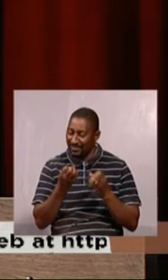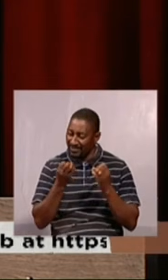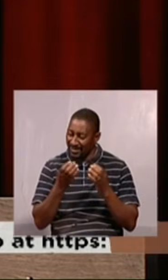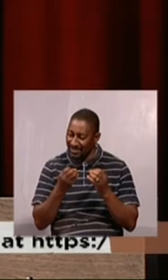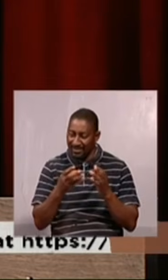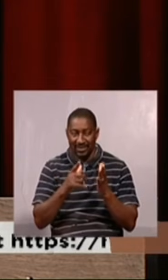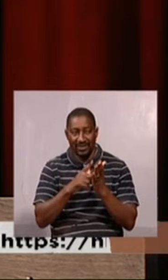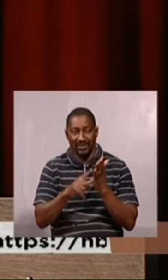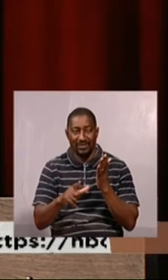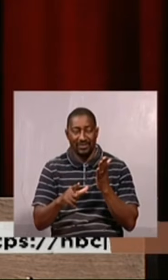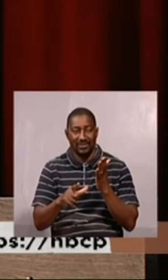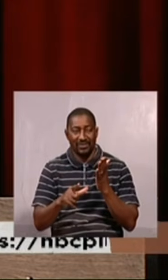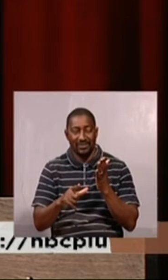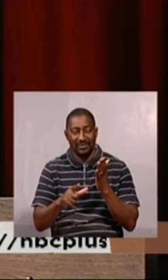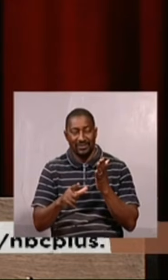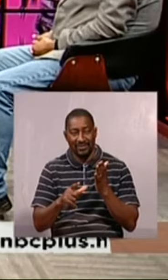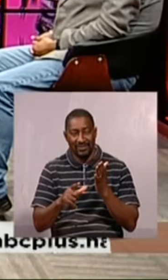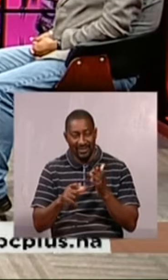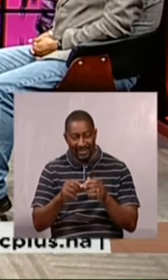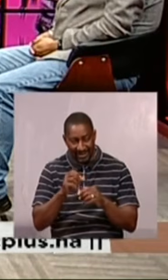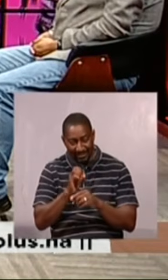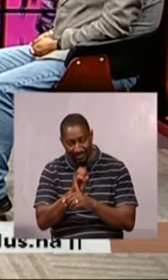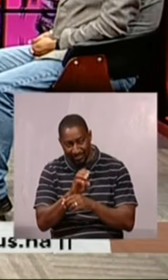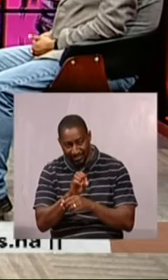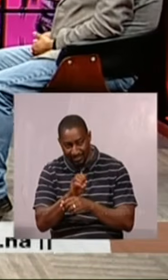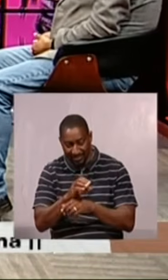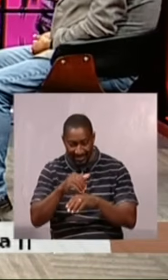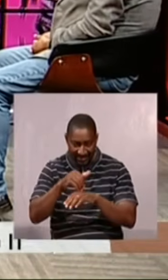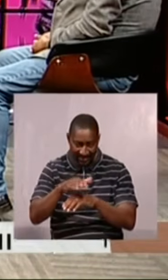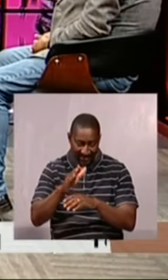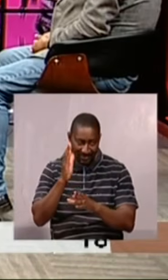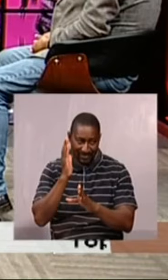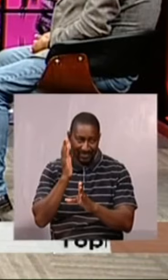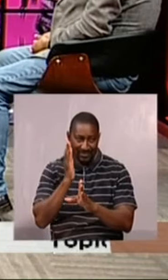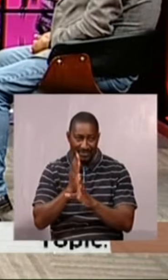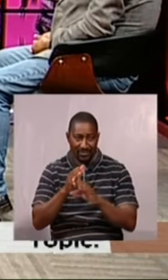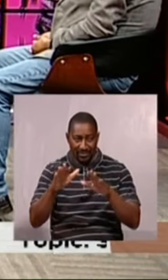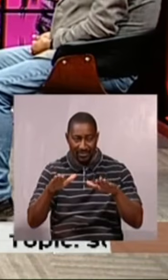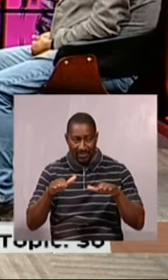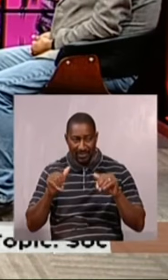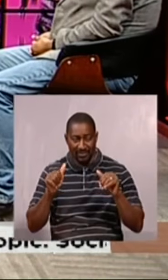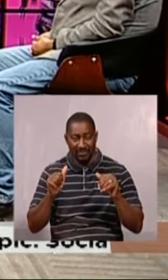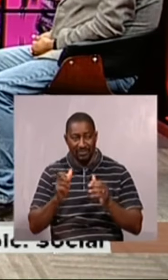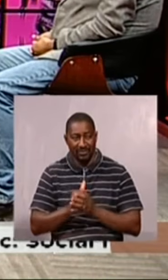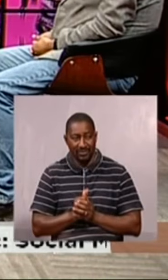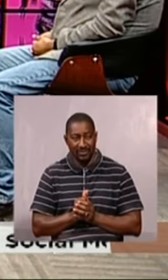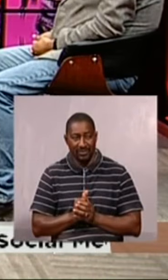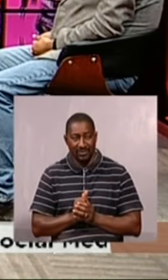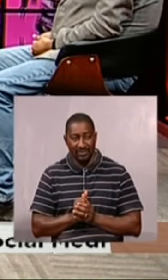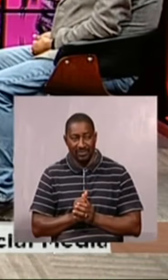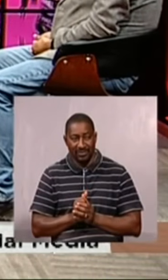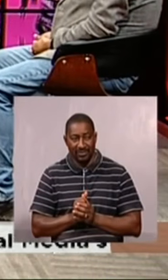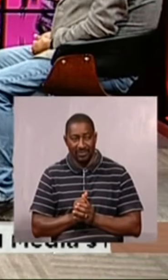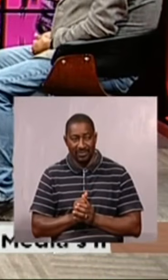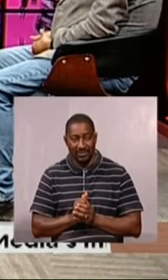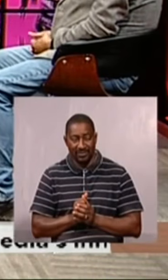of finalization or consultation waiting to go to Parliament. And that one of the problems is we don't have that many